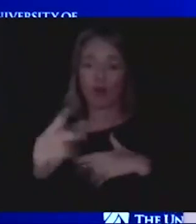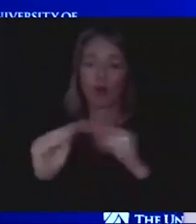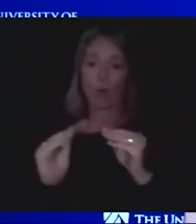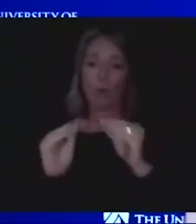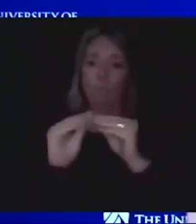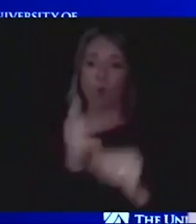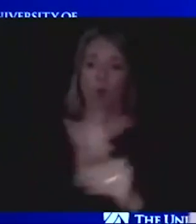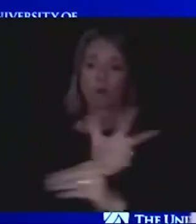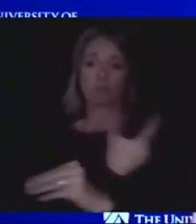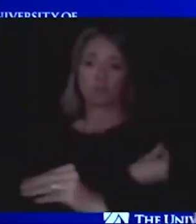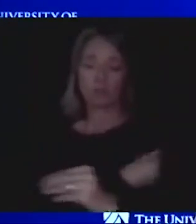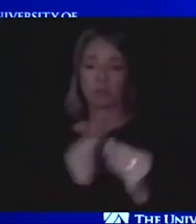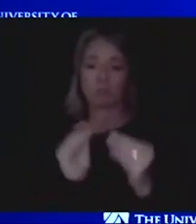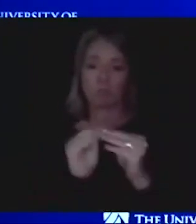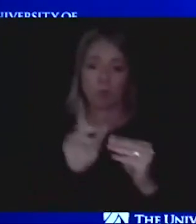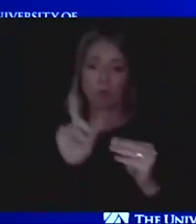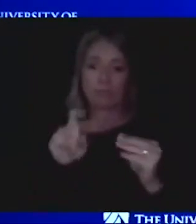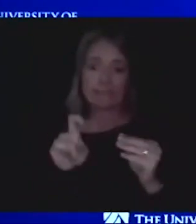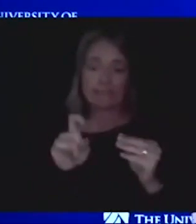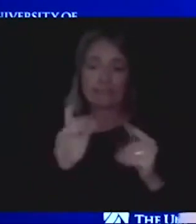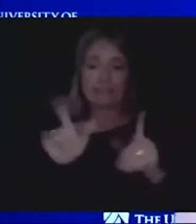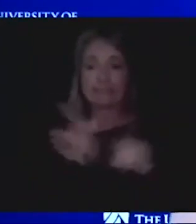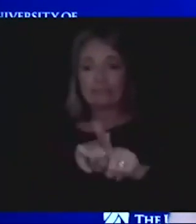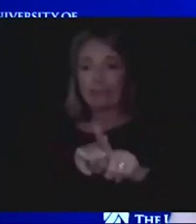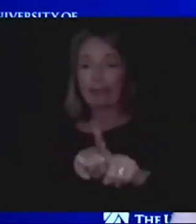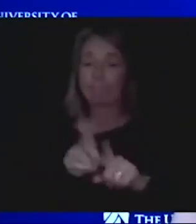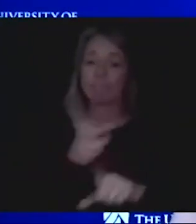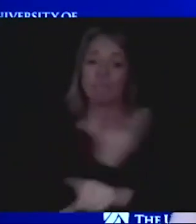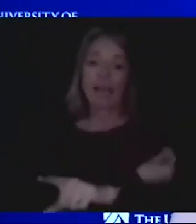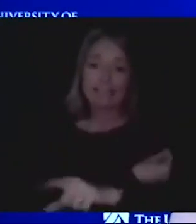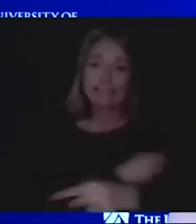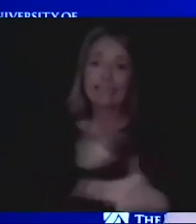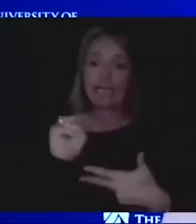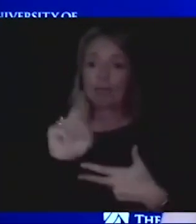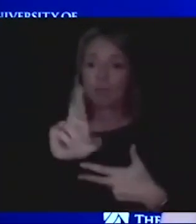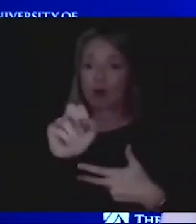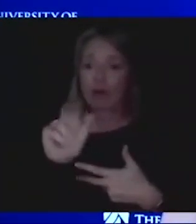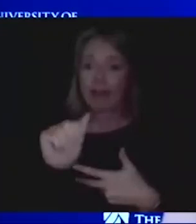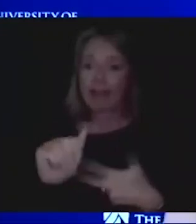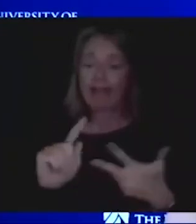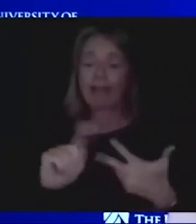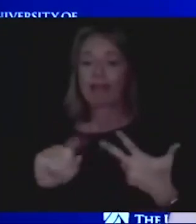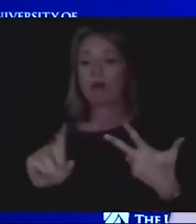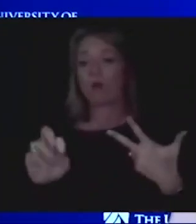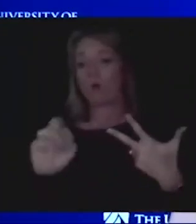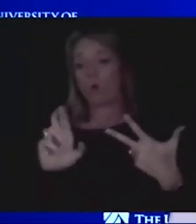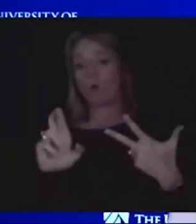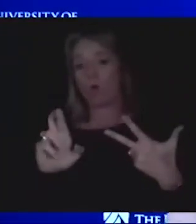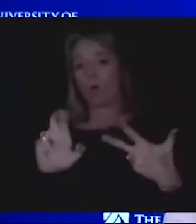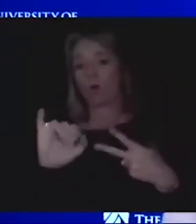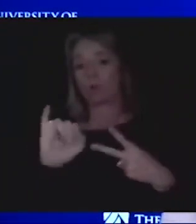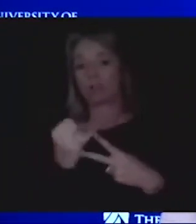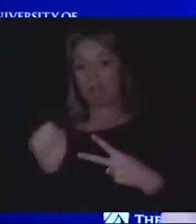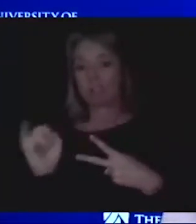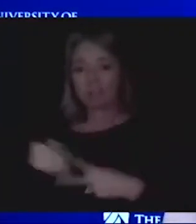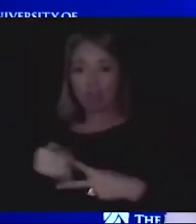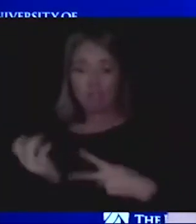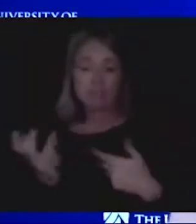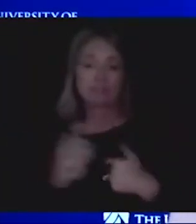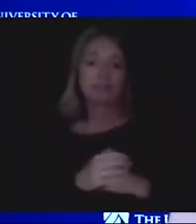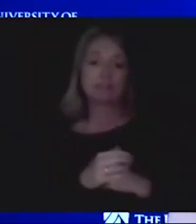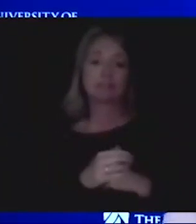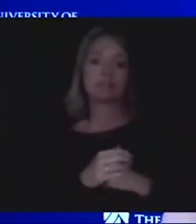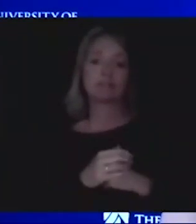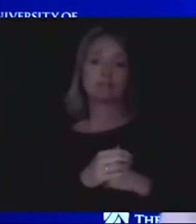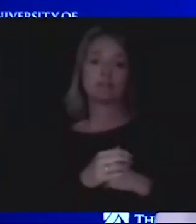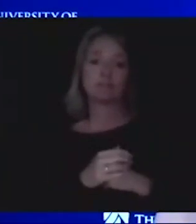with the same platform vaccine, the mRNAs, or the Johnson & Johnson adenoviral